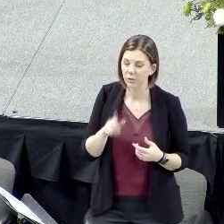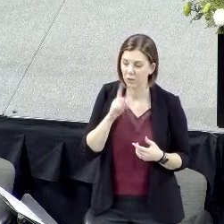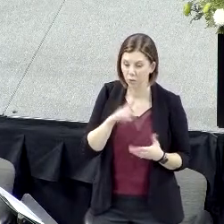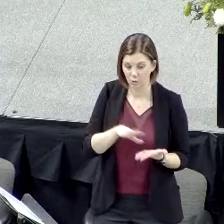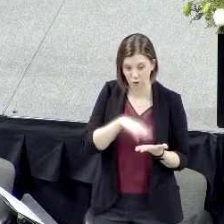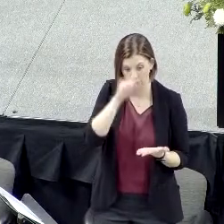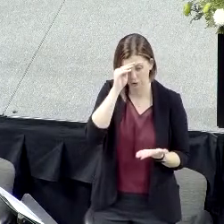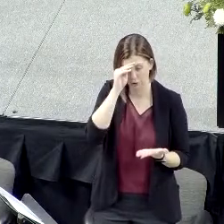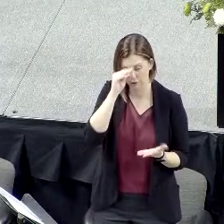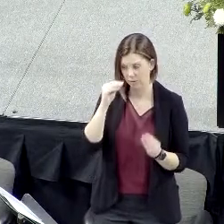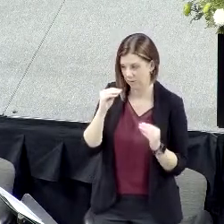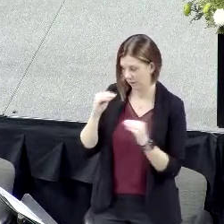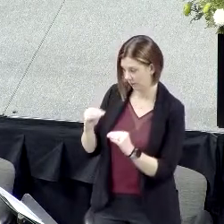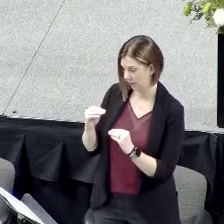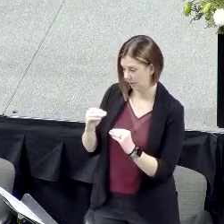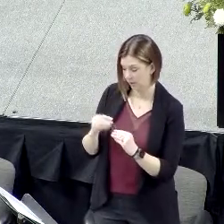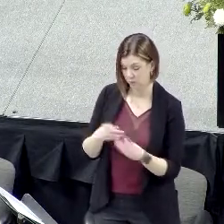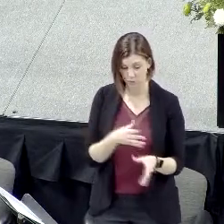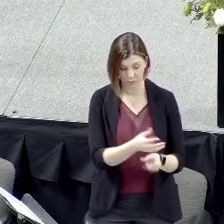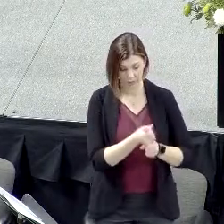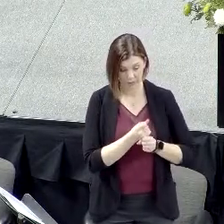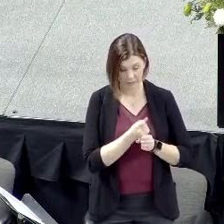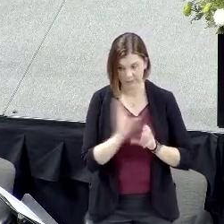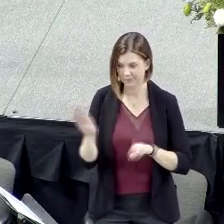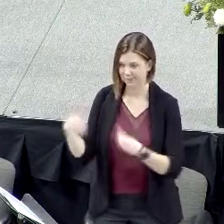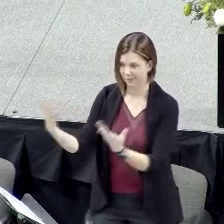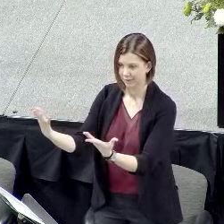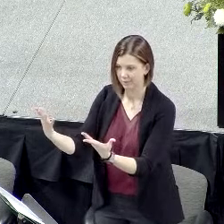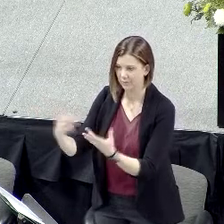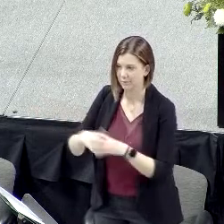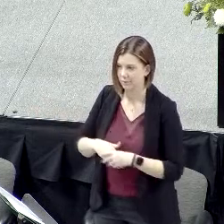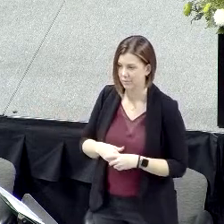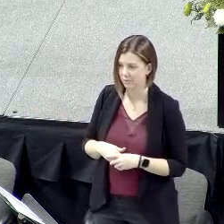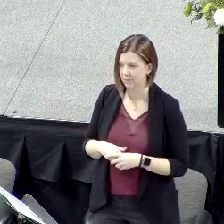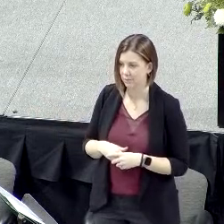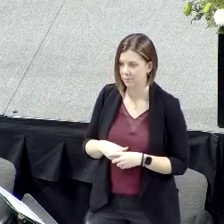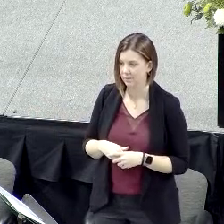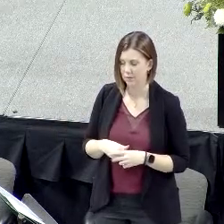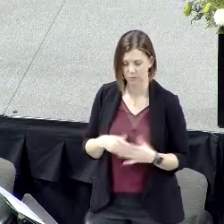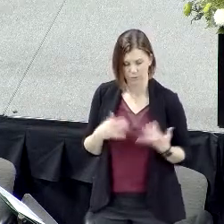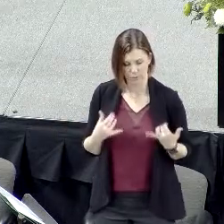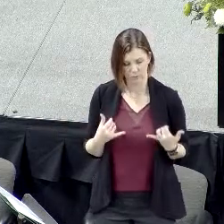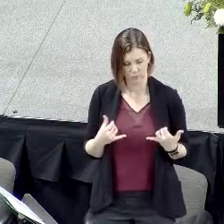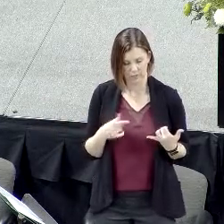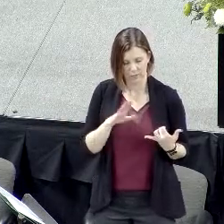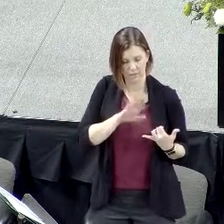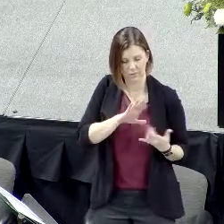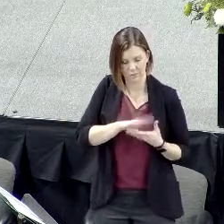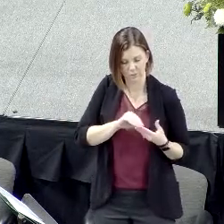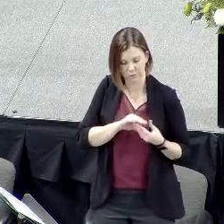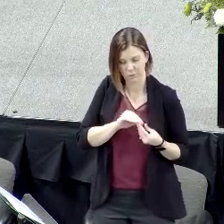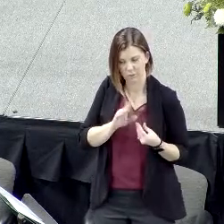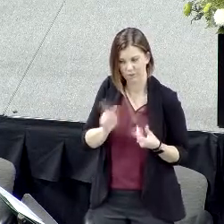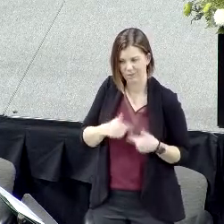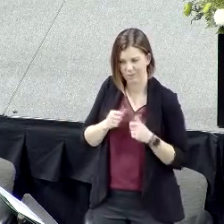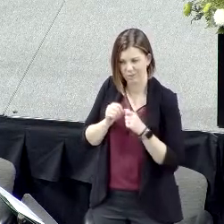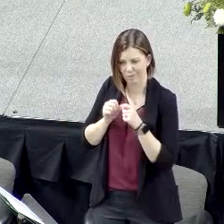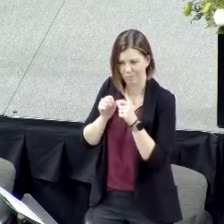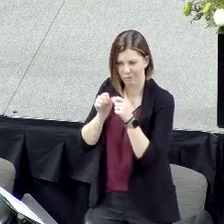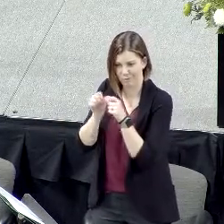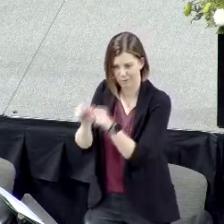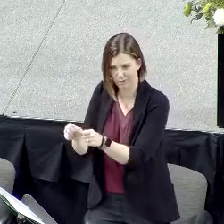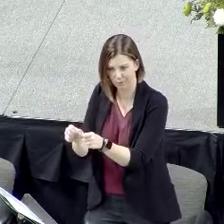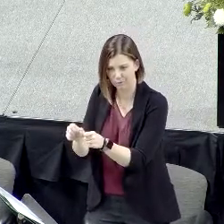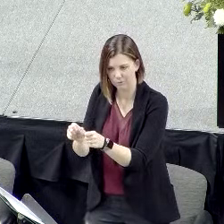teach. When you get, give. Today is a story that will live forever in your